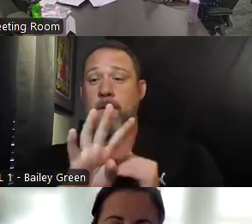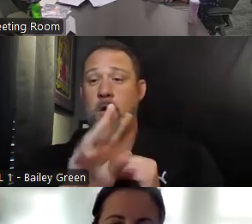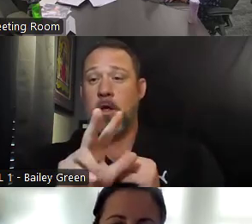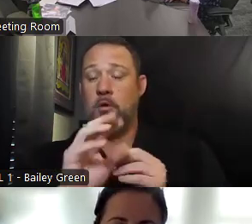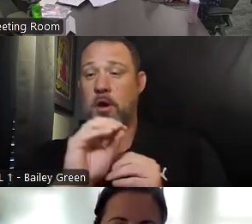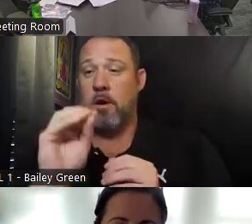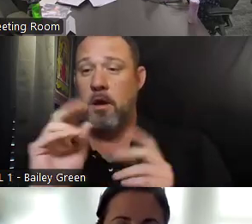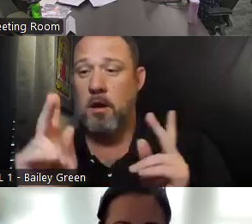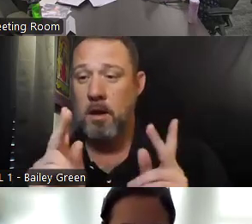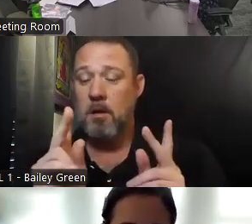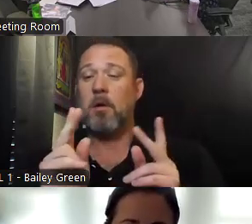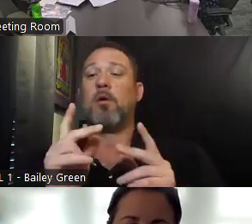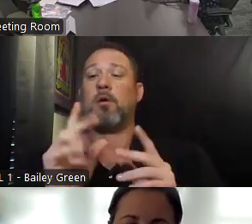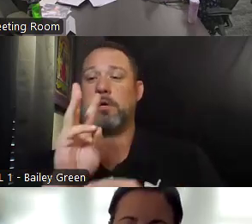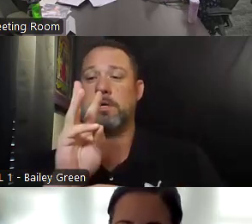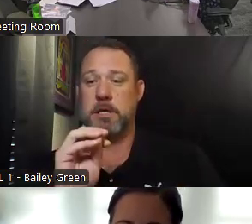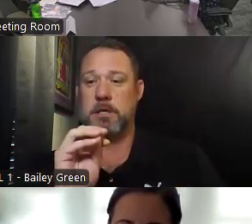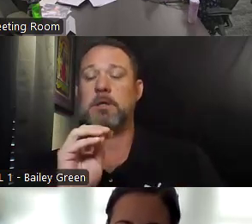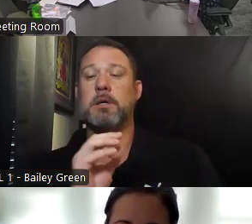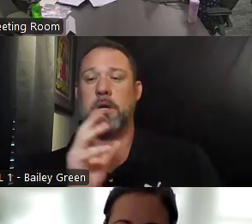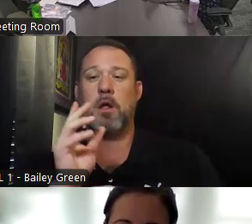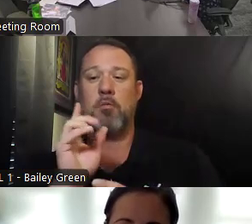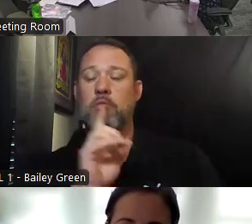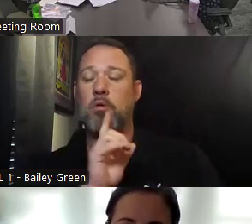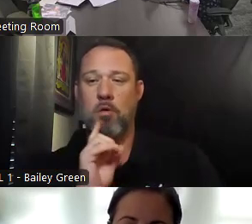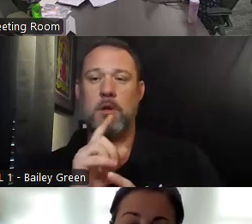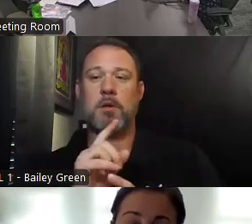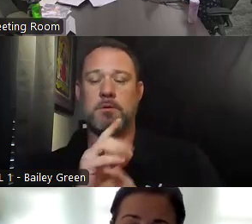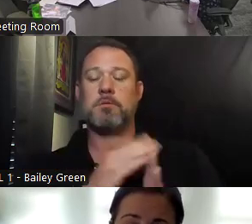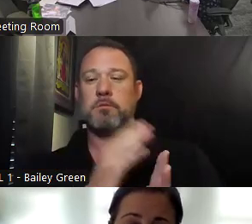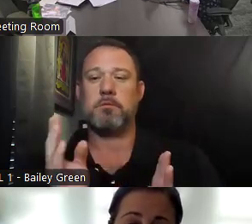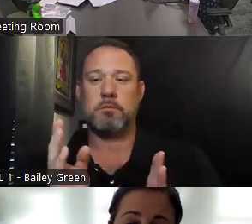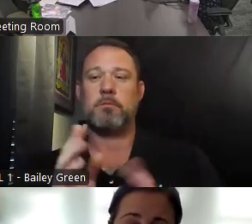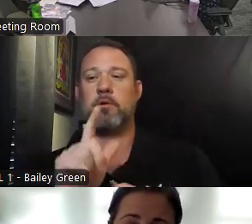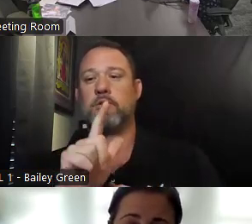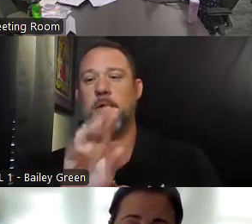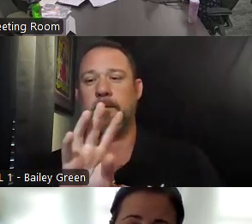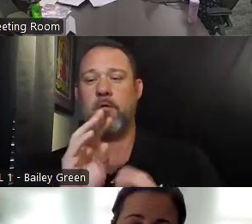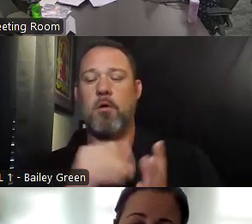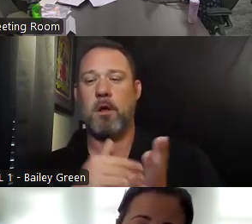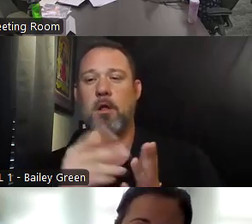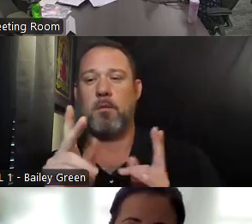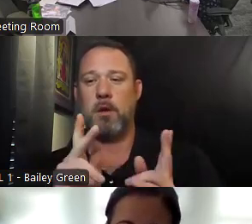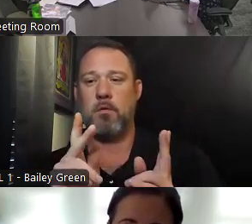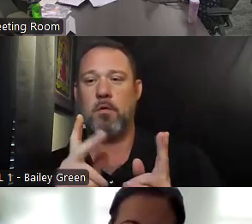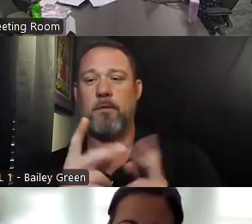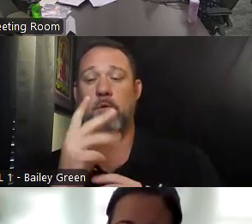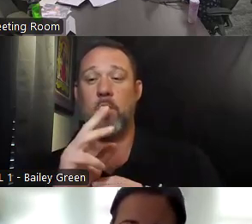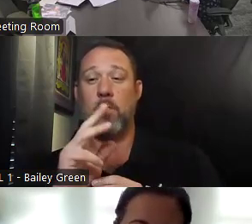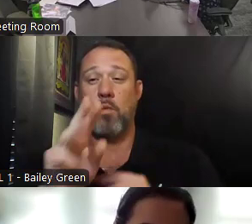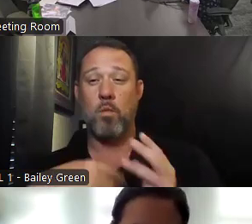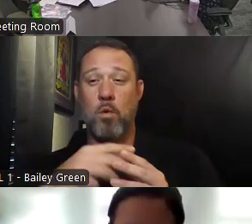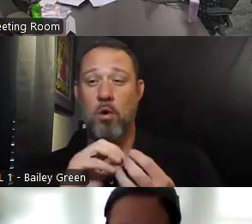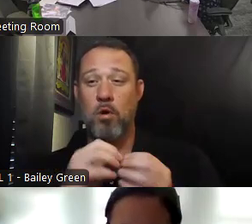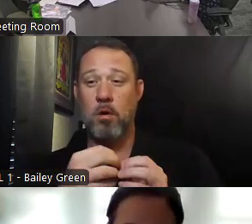of people over the age of 60 experience loneliness across the country. That's about 24 million people. If you look at worldwide